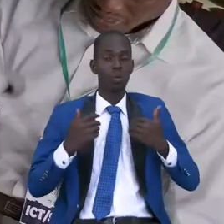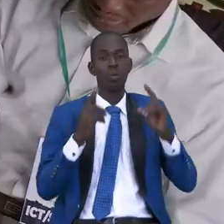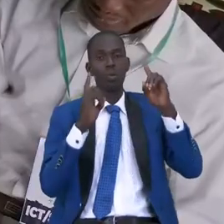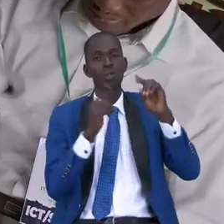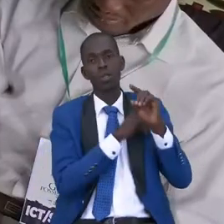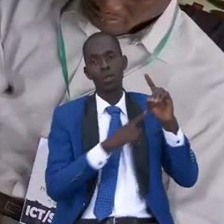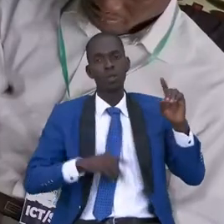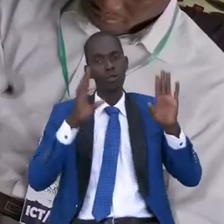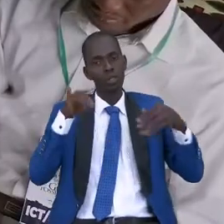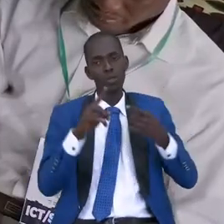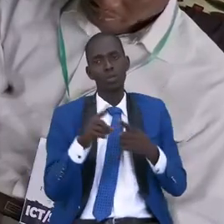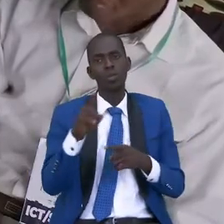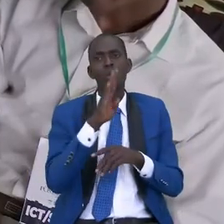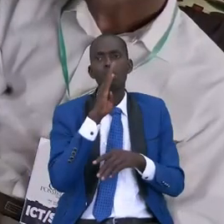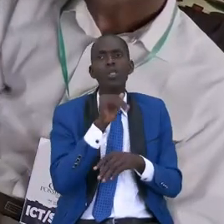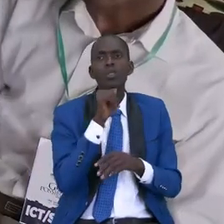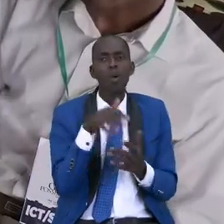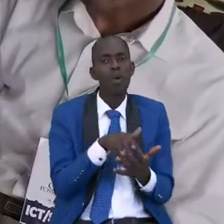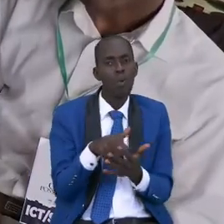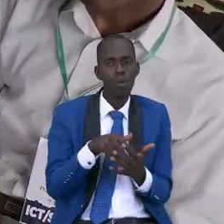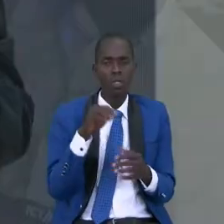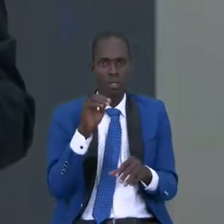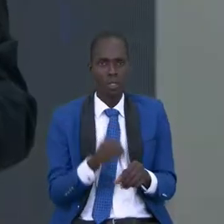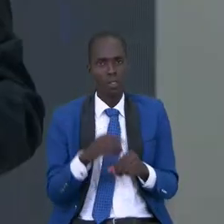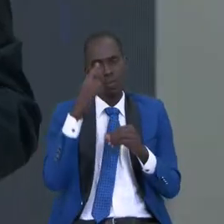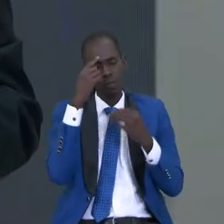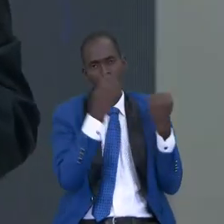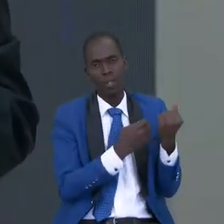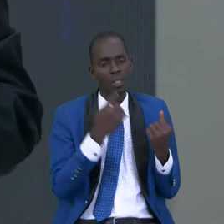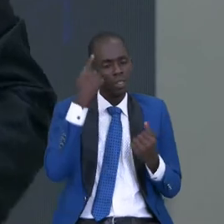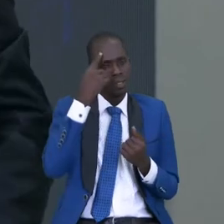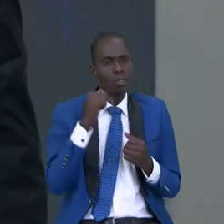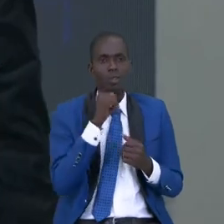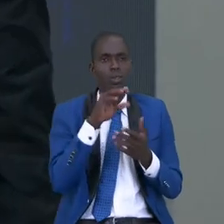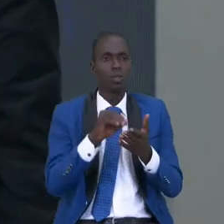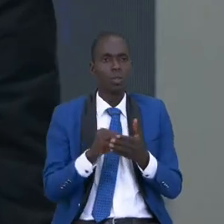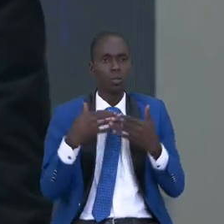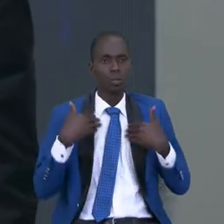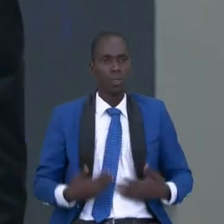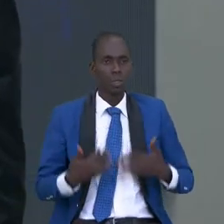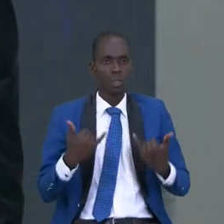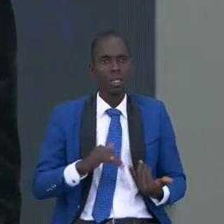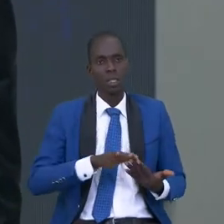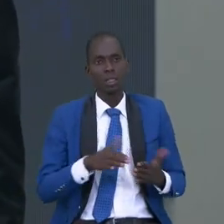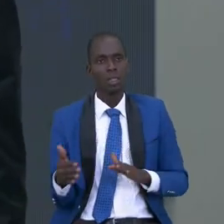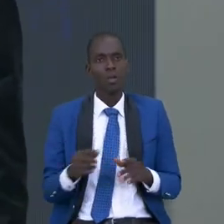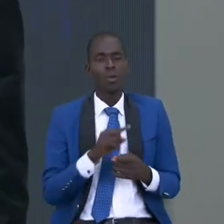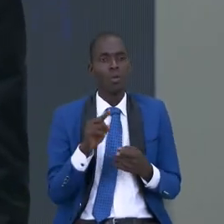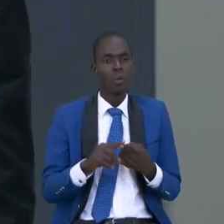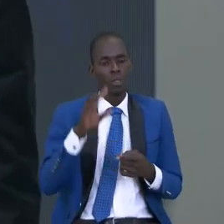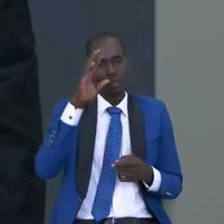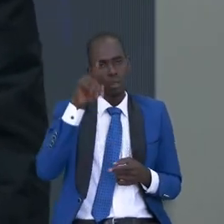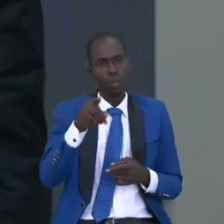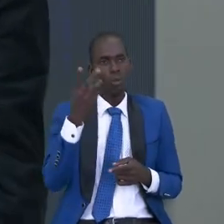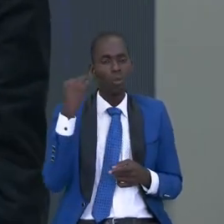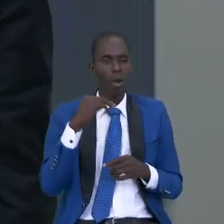Be not weak in faith. He considered not his own body now dead, when he was about 100